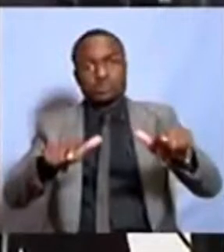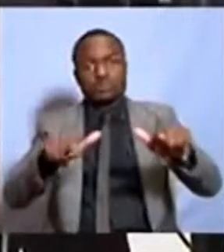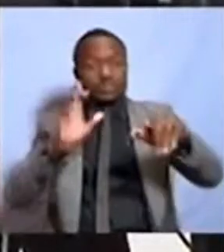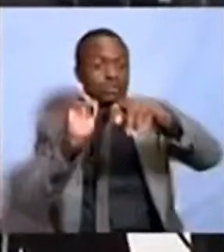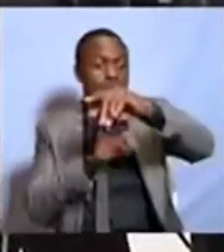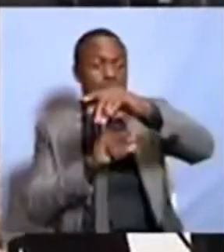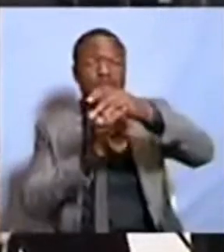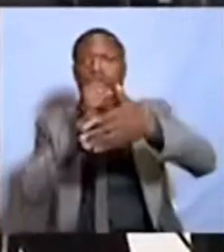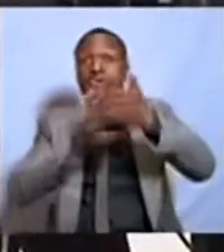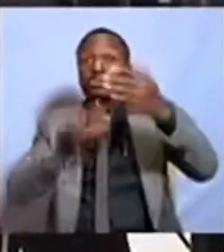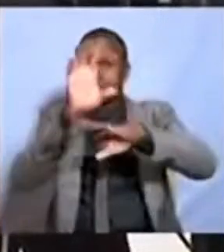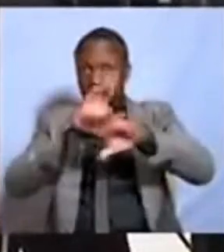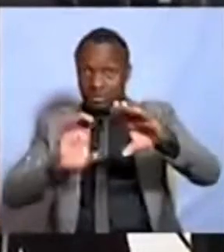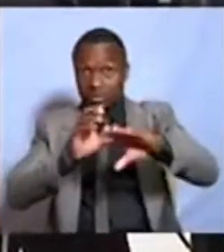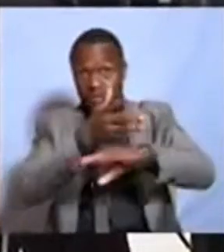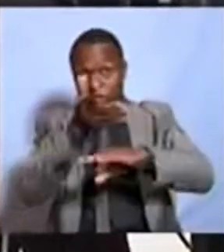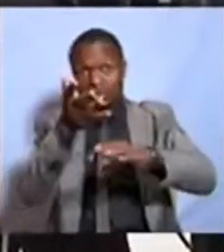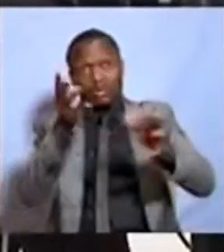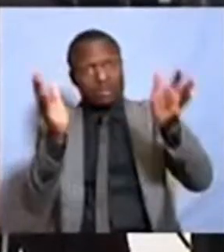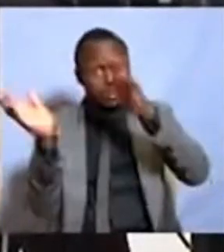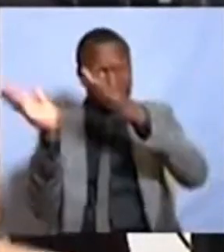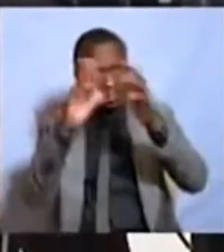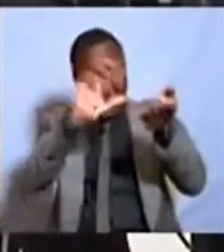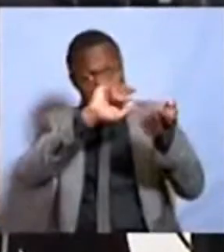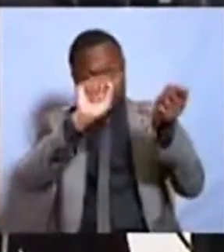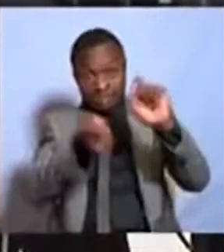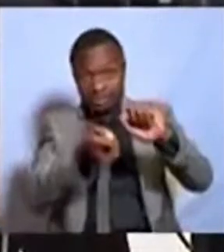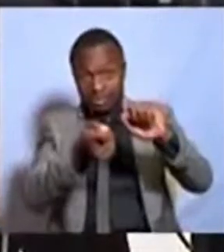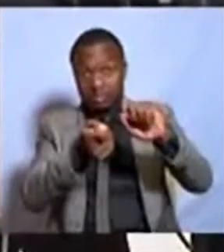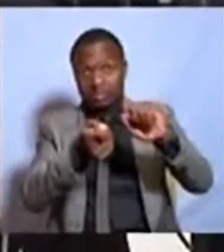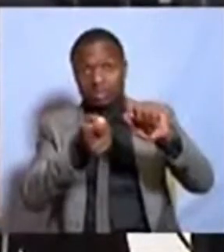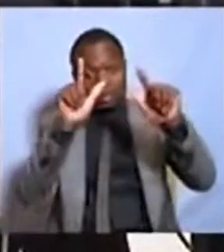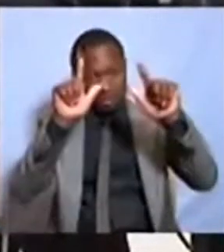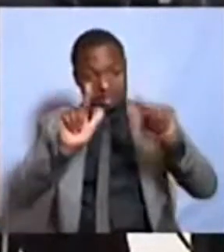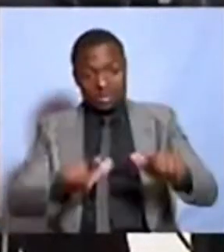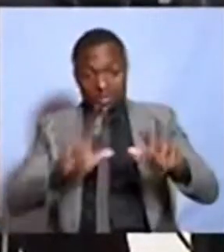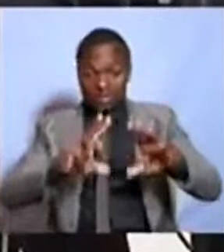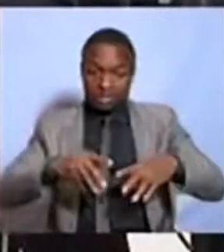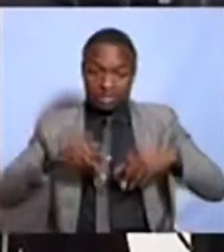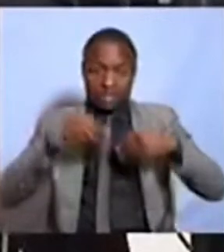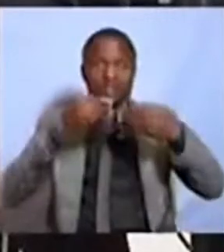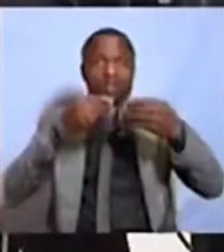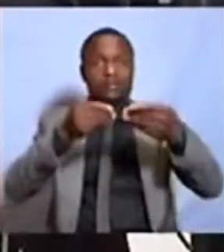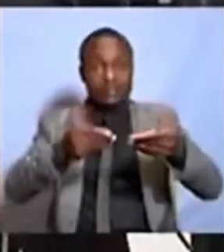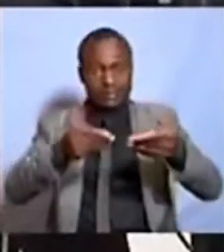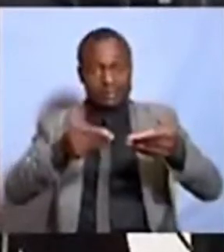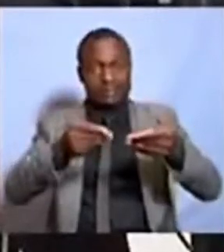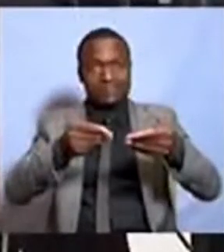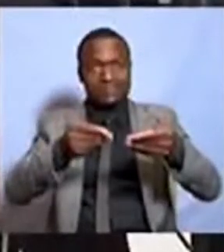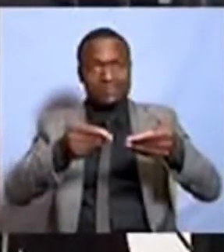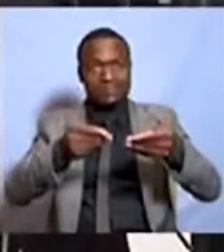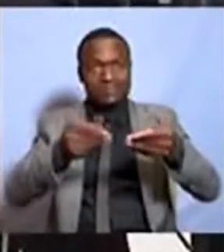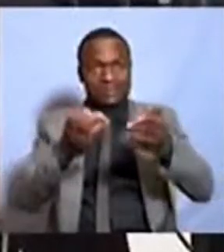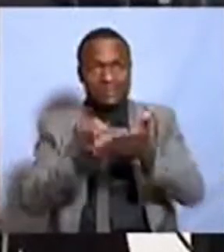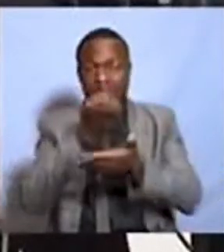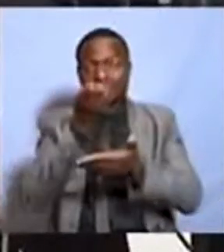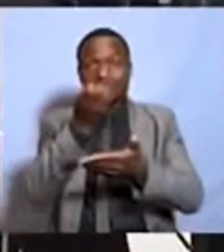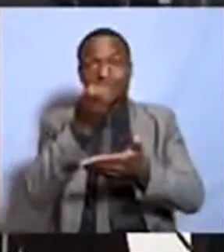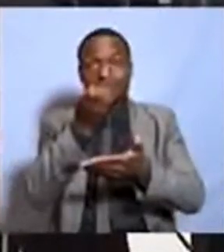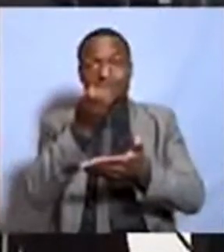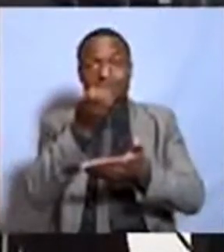what is causing that? That is climate change, right? So then there's less production in the economy because now industry has got load shedding. Not